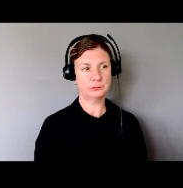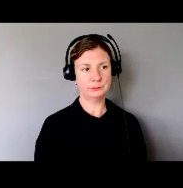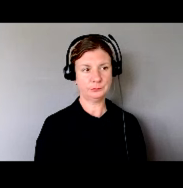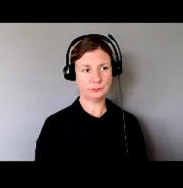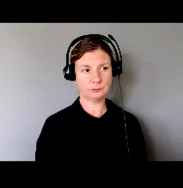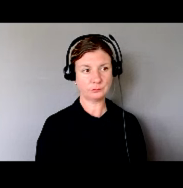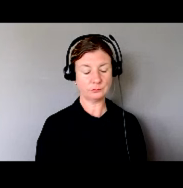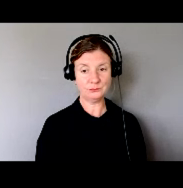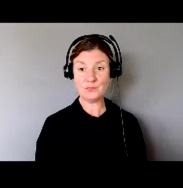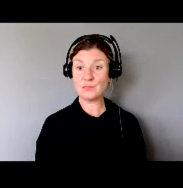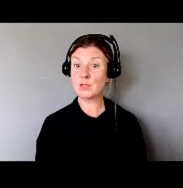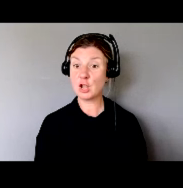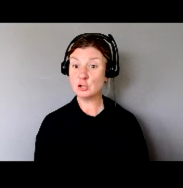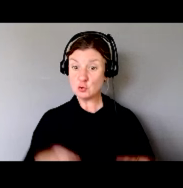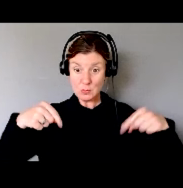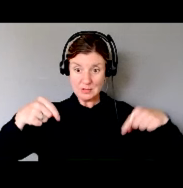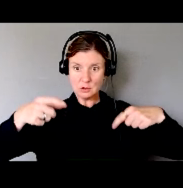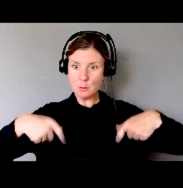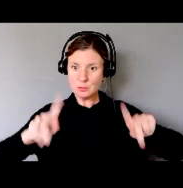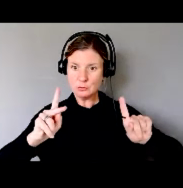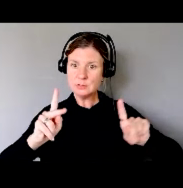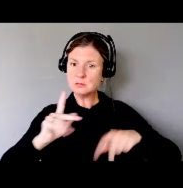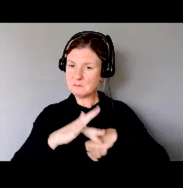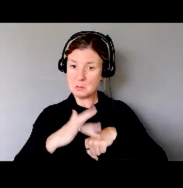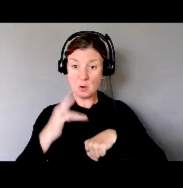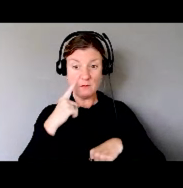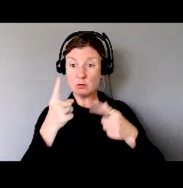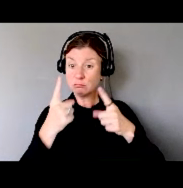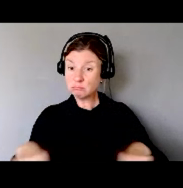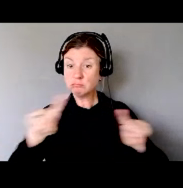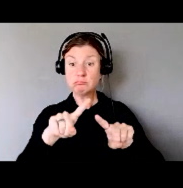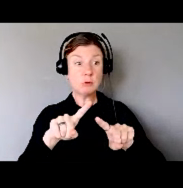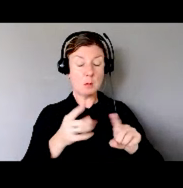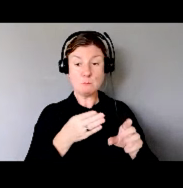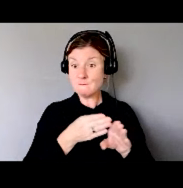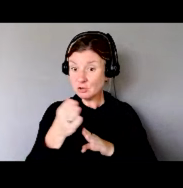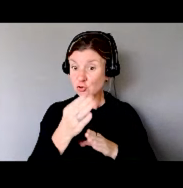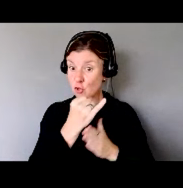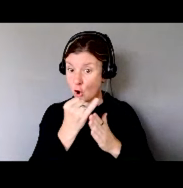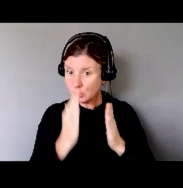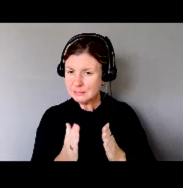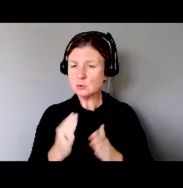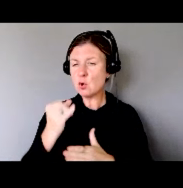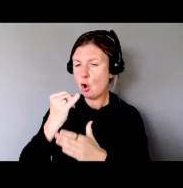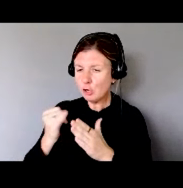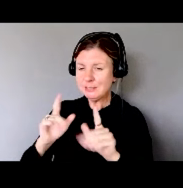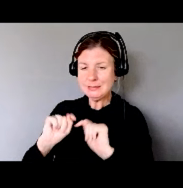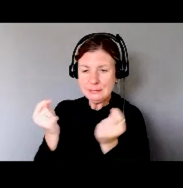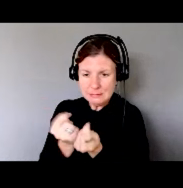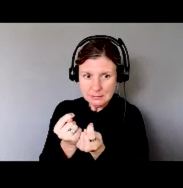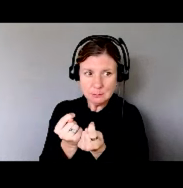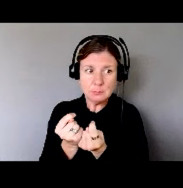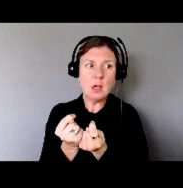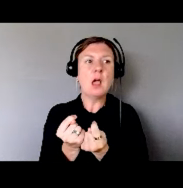This opportunity is open to mid to late career professional artists and artist teams with a